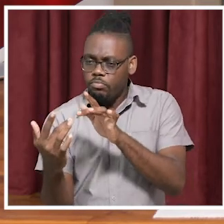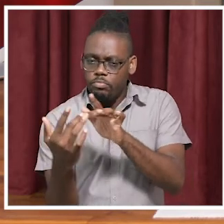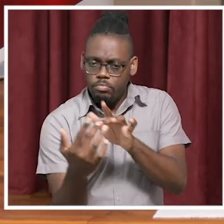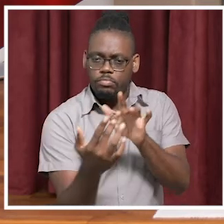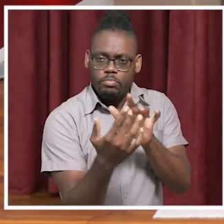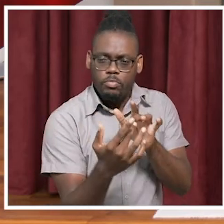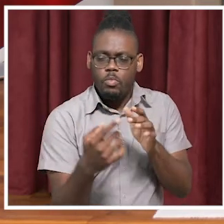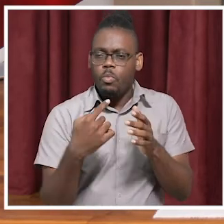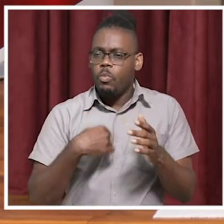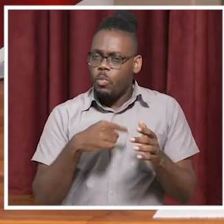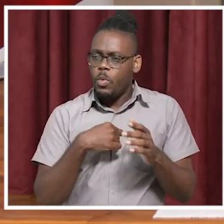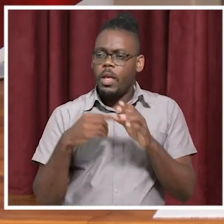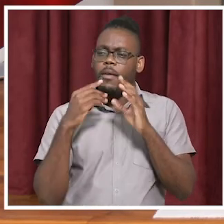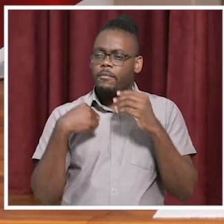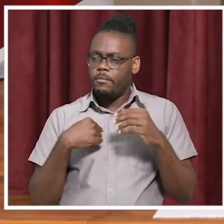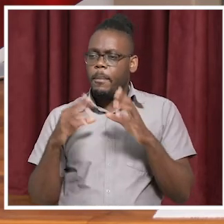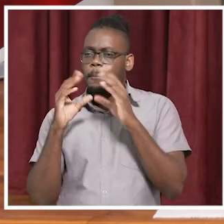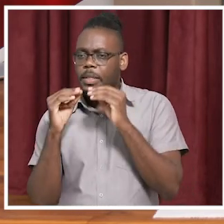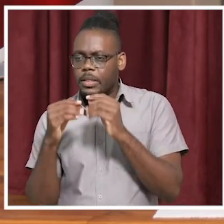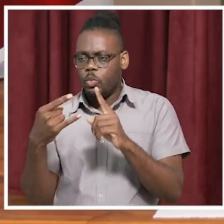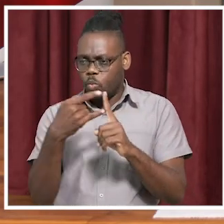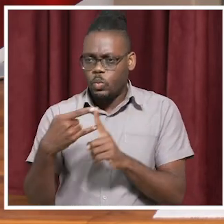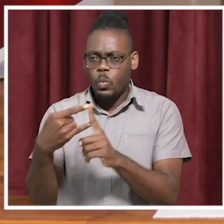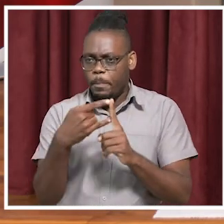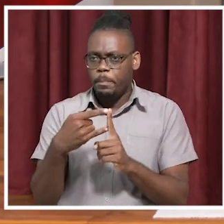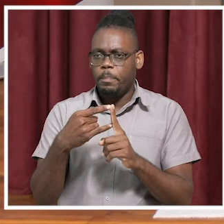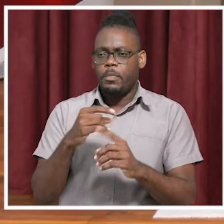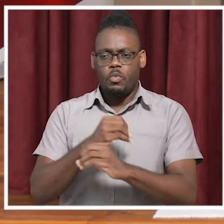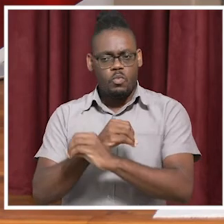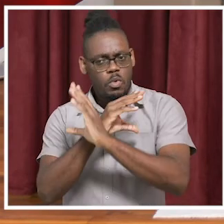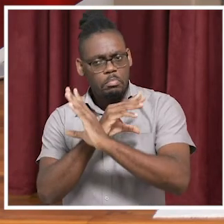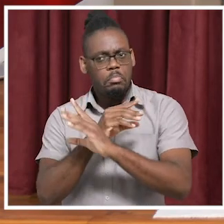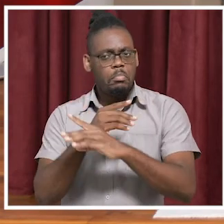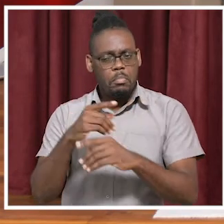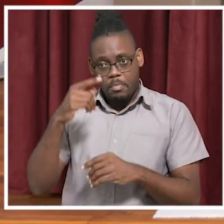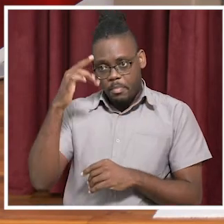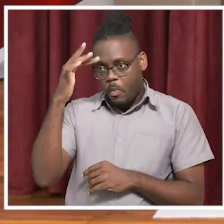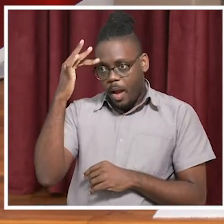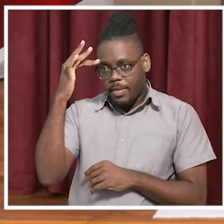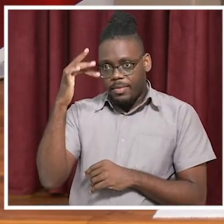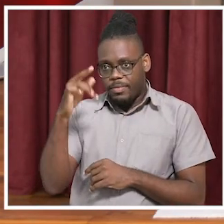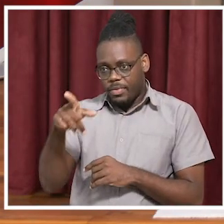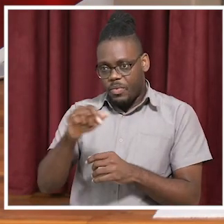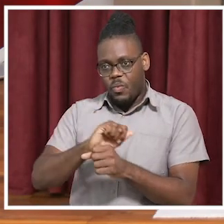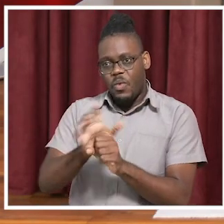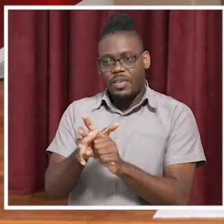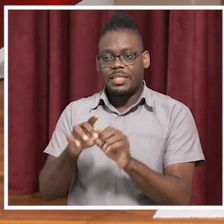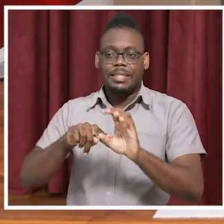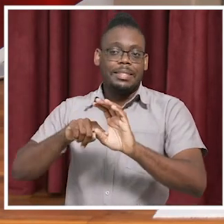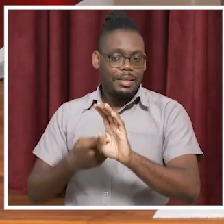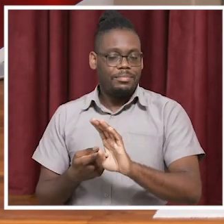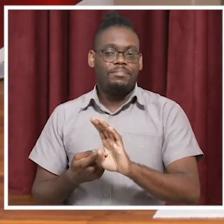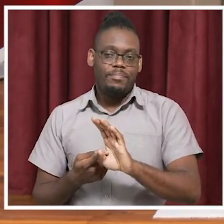virtually. So those are ongoing virtual sessions since the pandemic has started that we have now implemented.